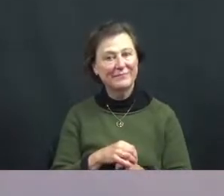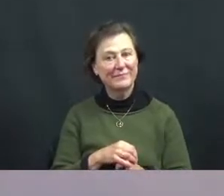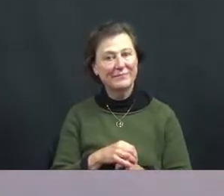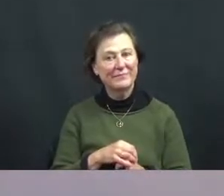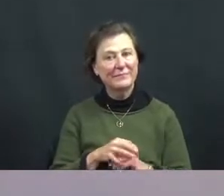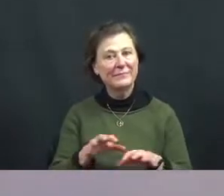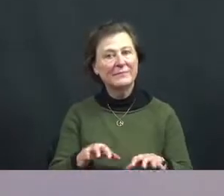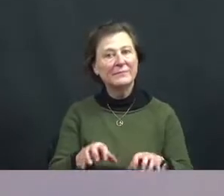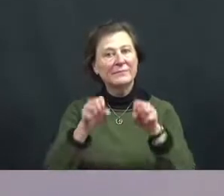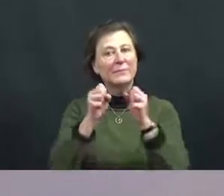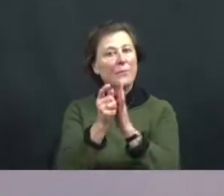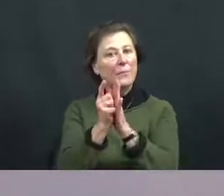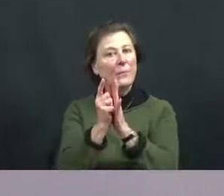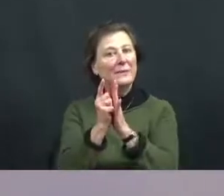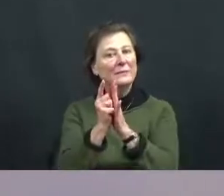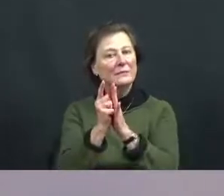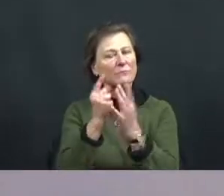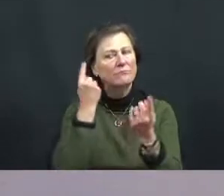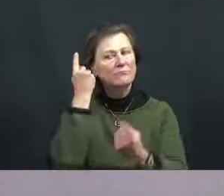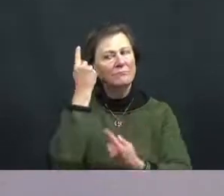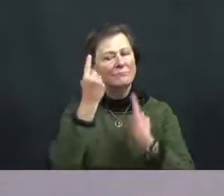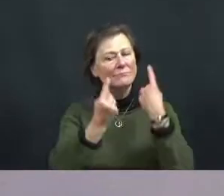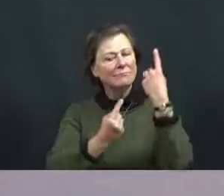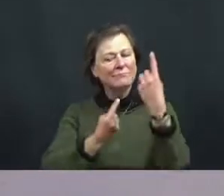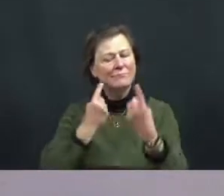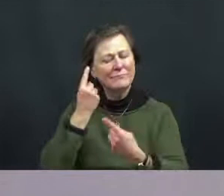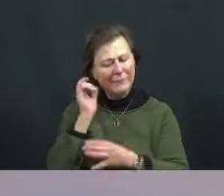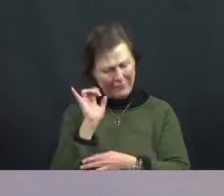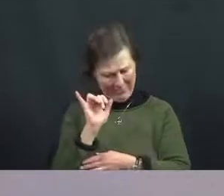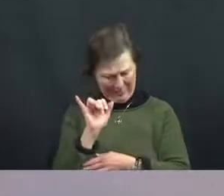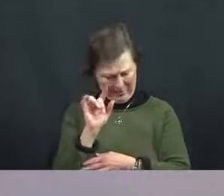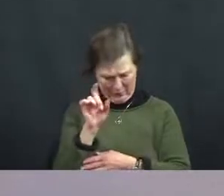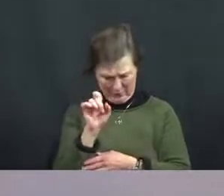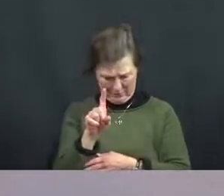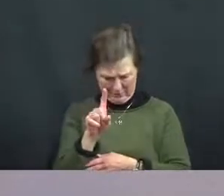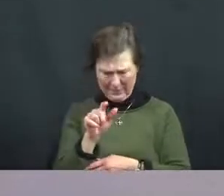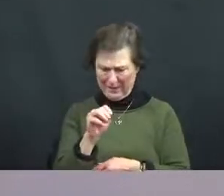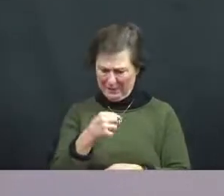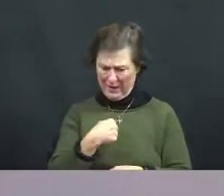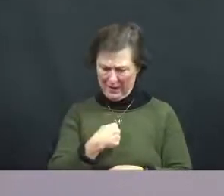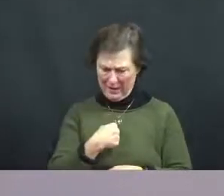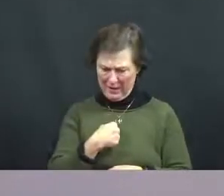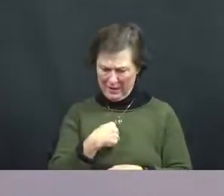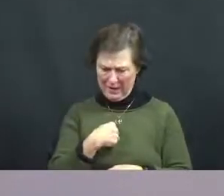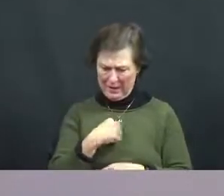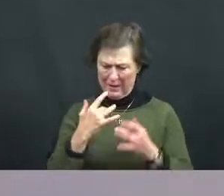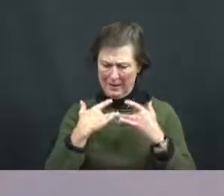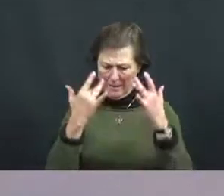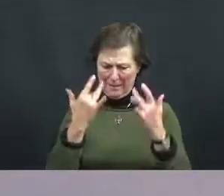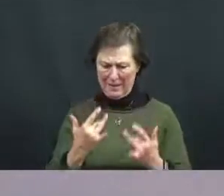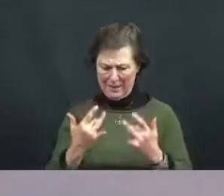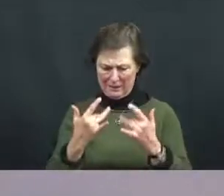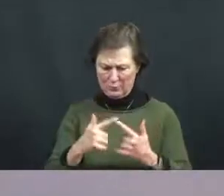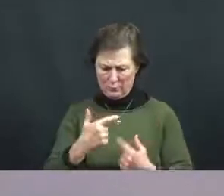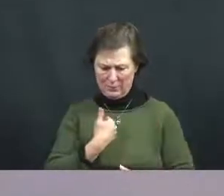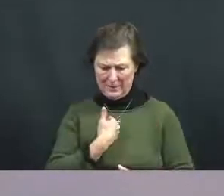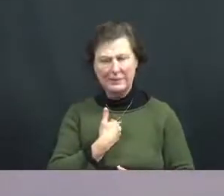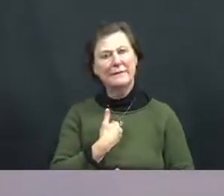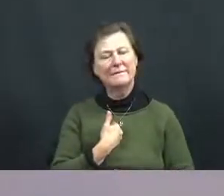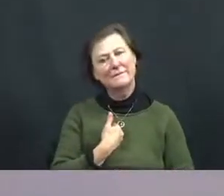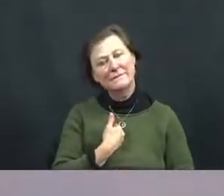Just take a moment to ponder that question. Am I being compassionate towards myself?